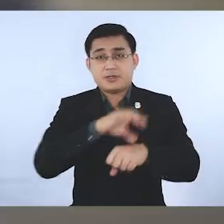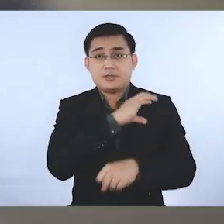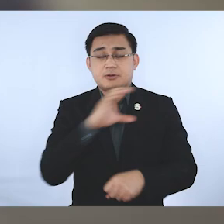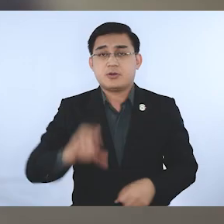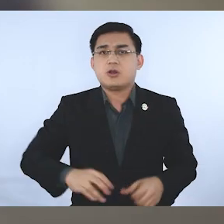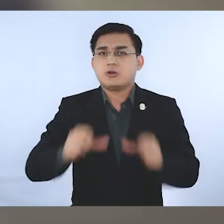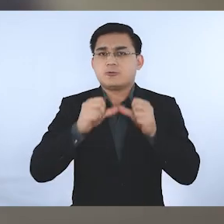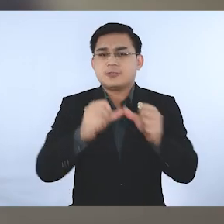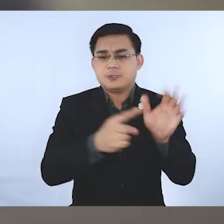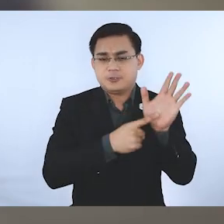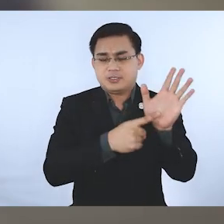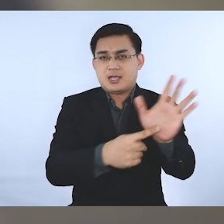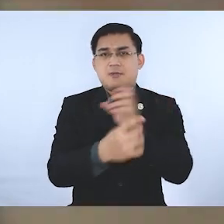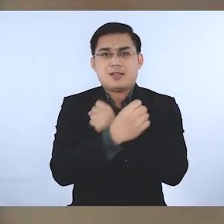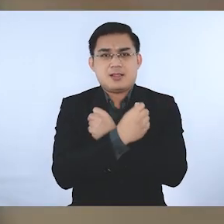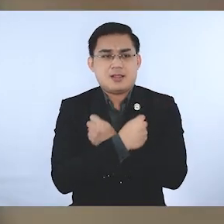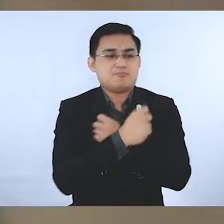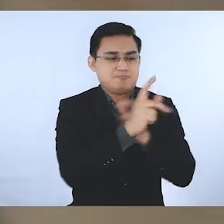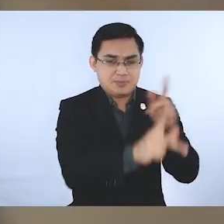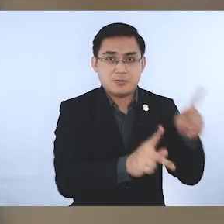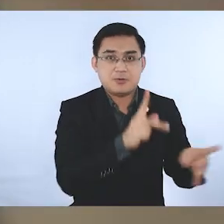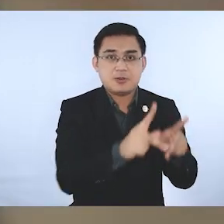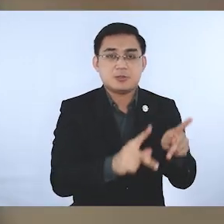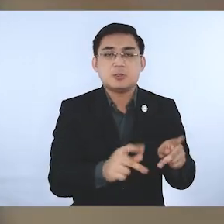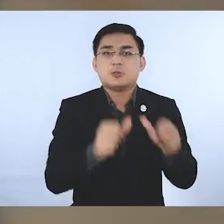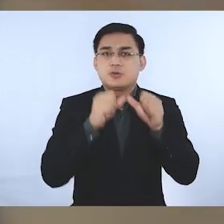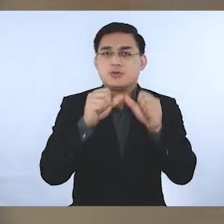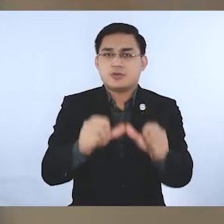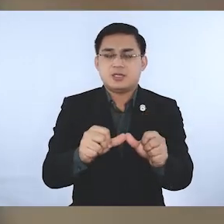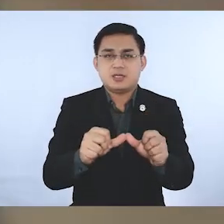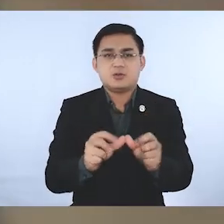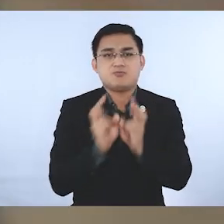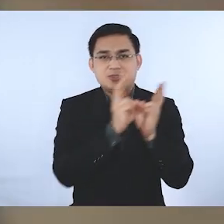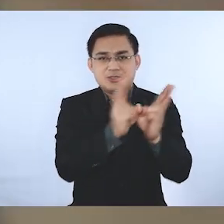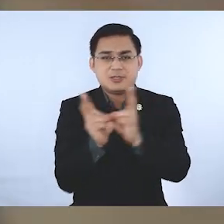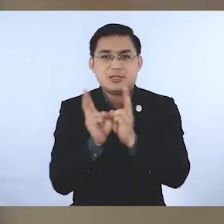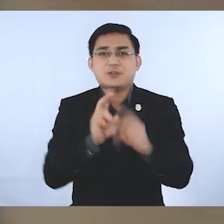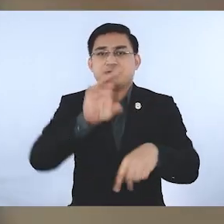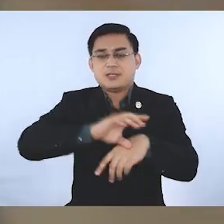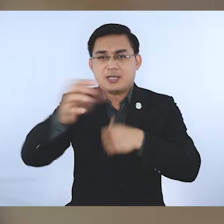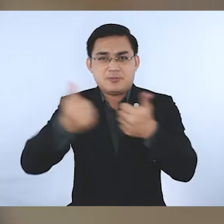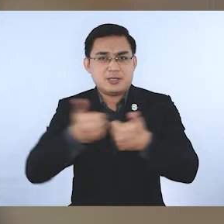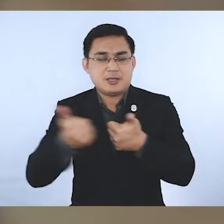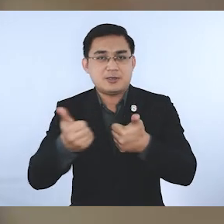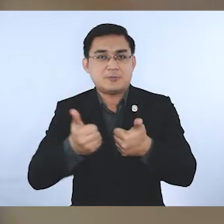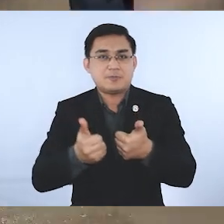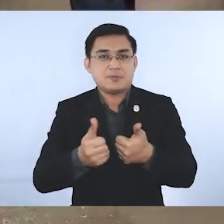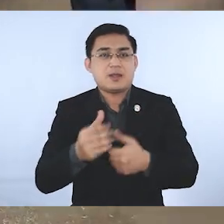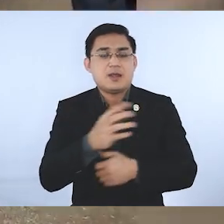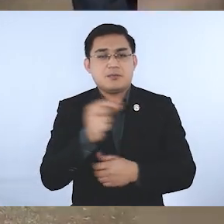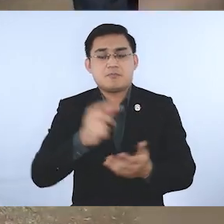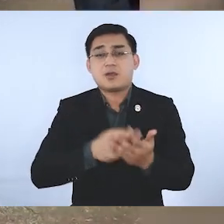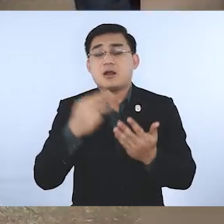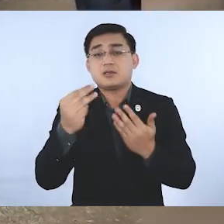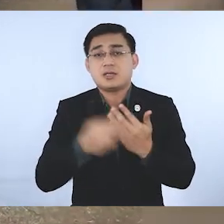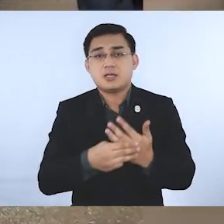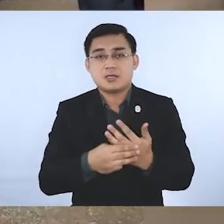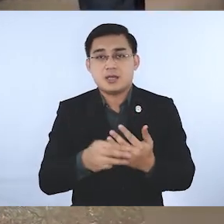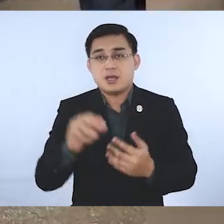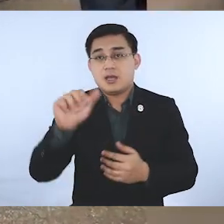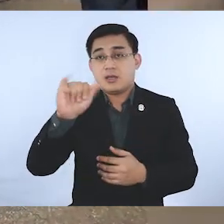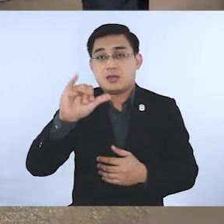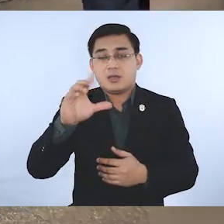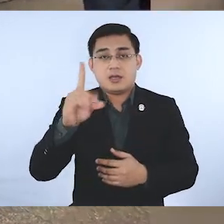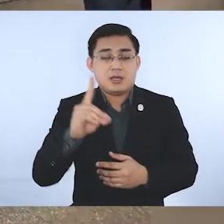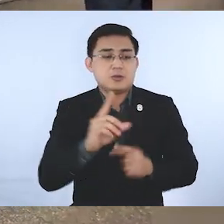of Christ continue to show their love for their fellow men and continue to remain united with the church administration in projects that provide